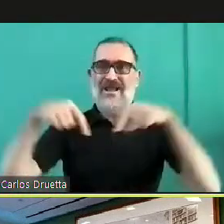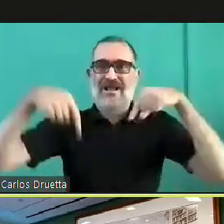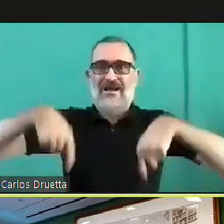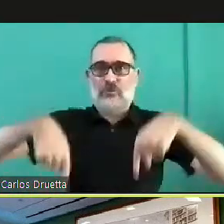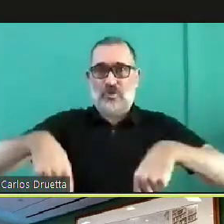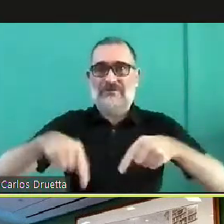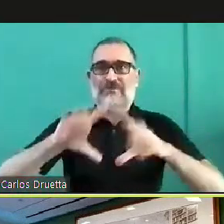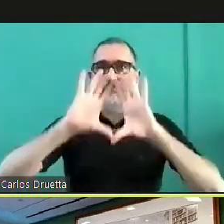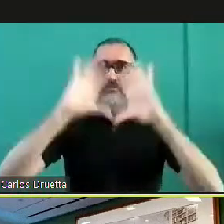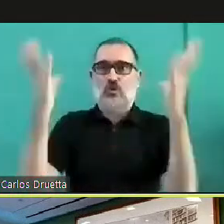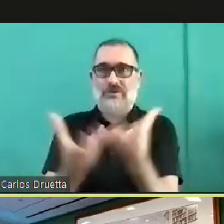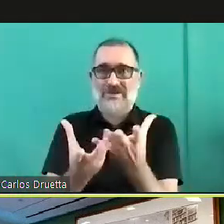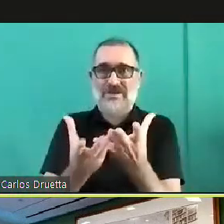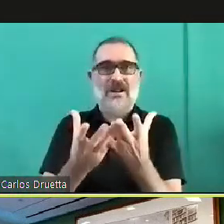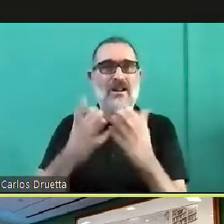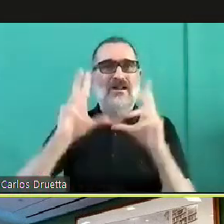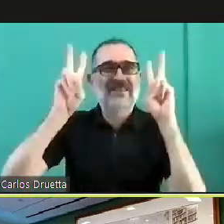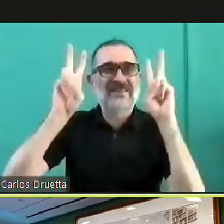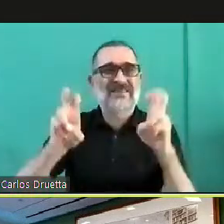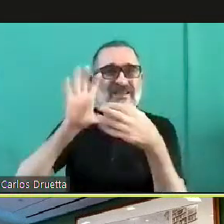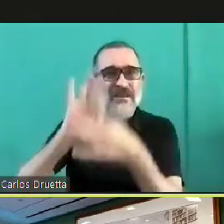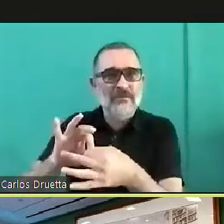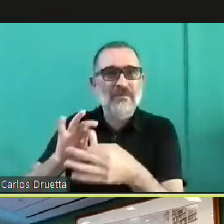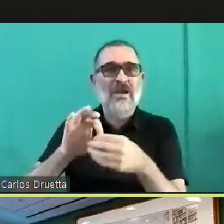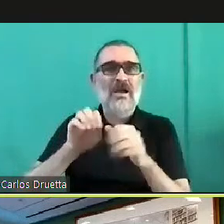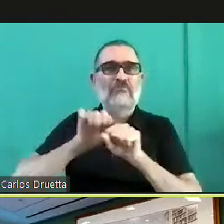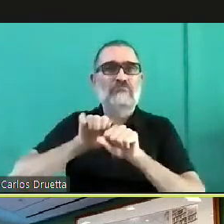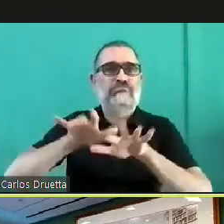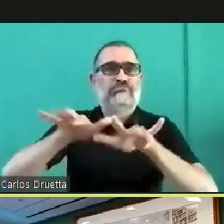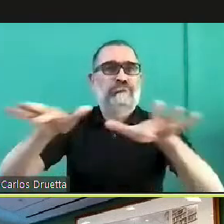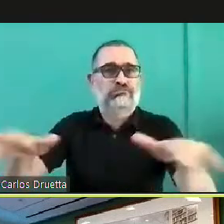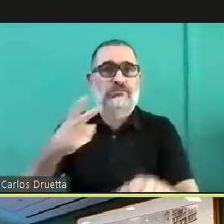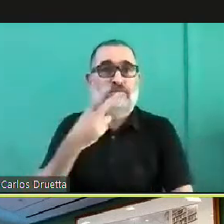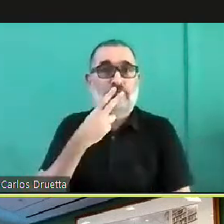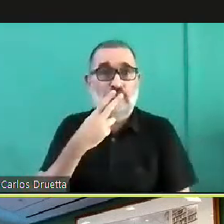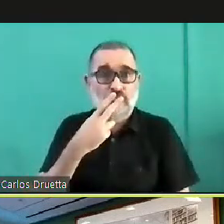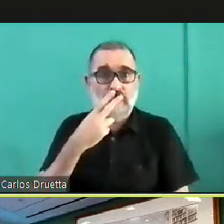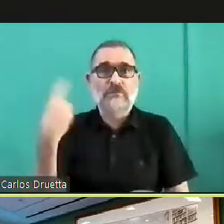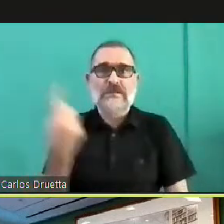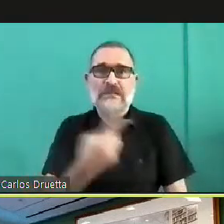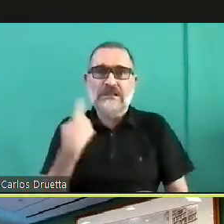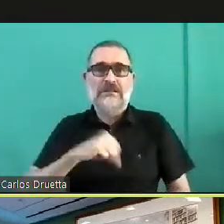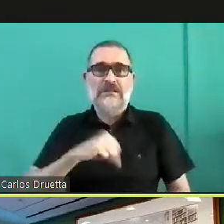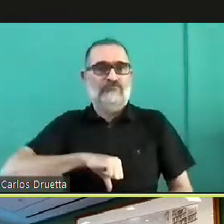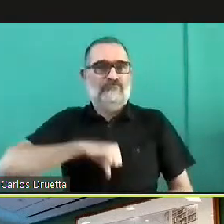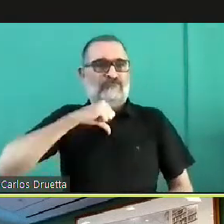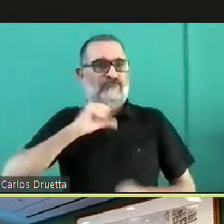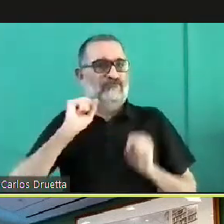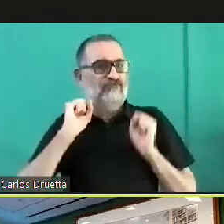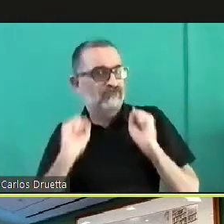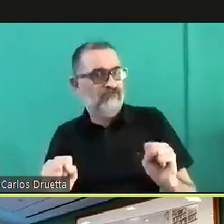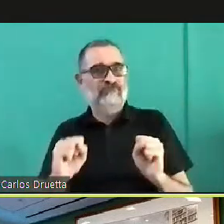city level in 70 cities around the world, many of which are in Latin America.